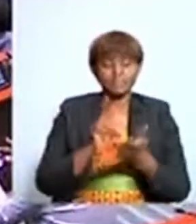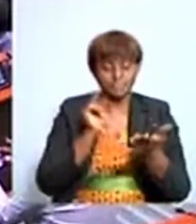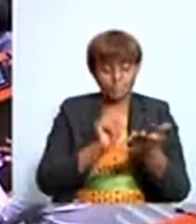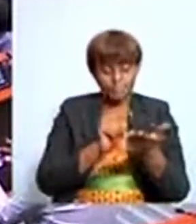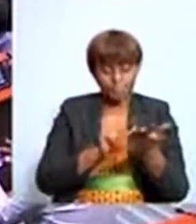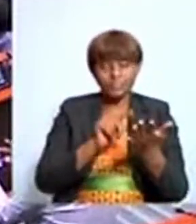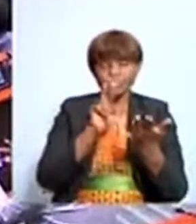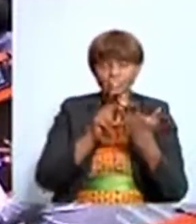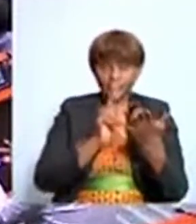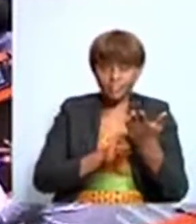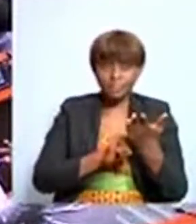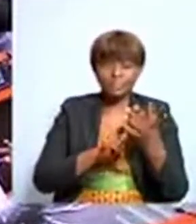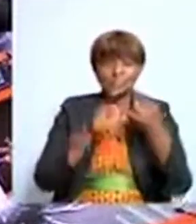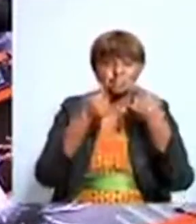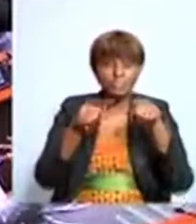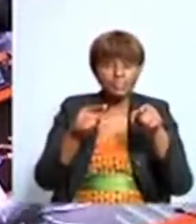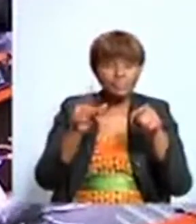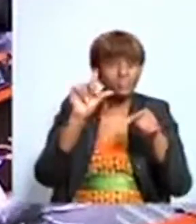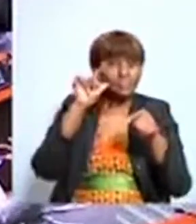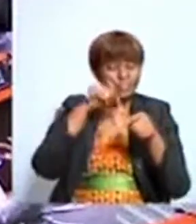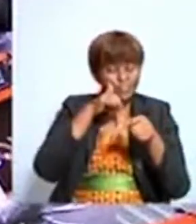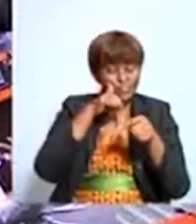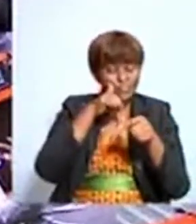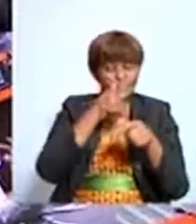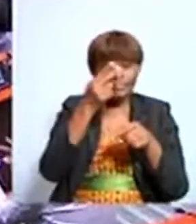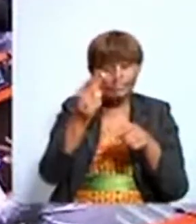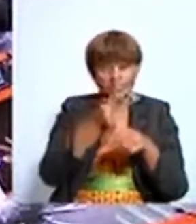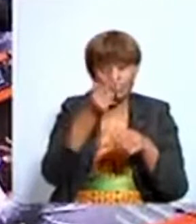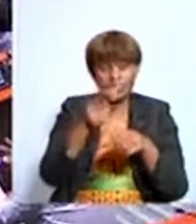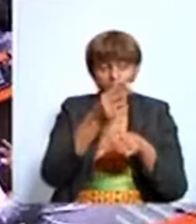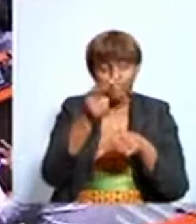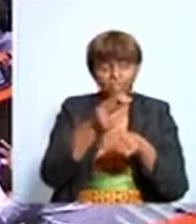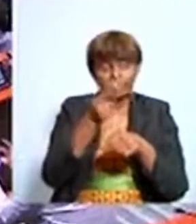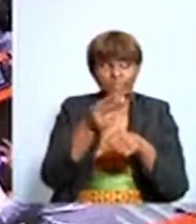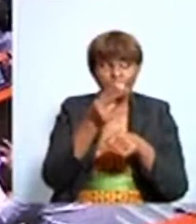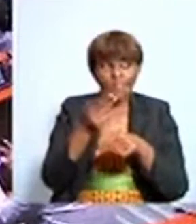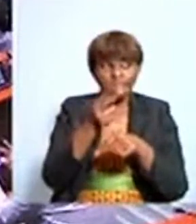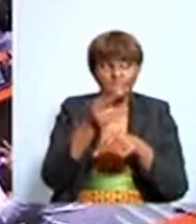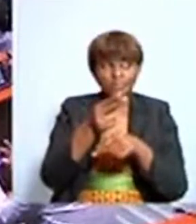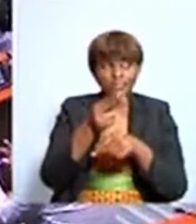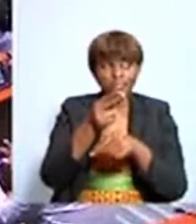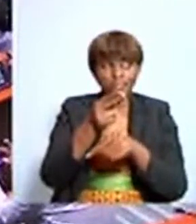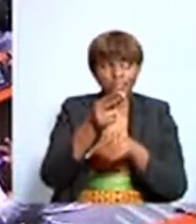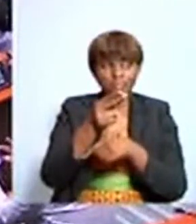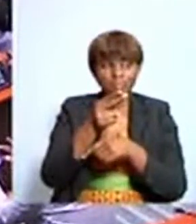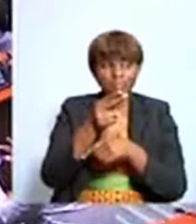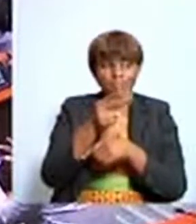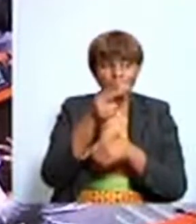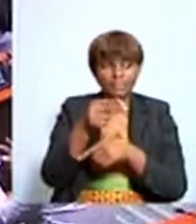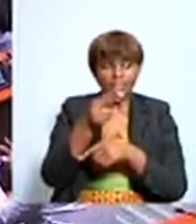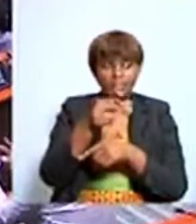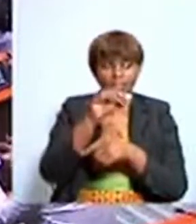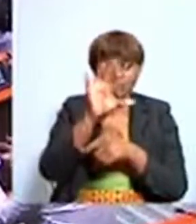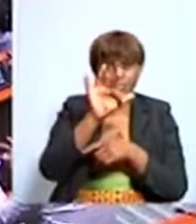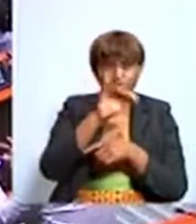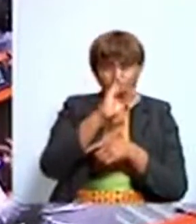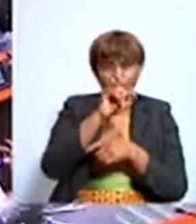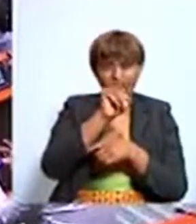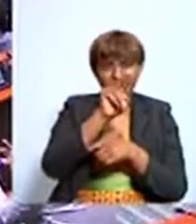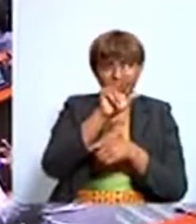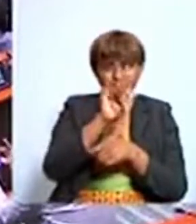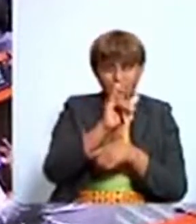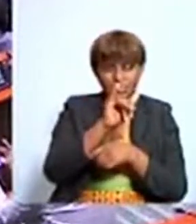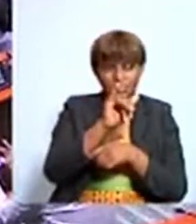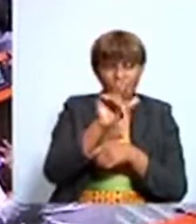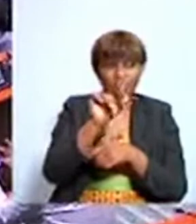Consideration of the report to be taken tomorrow, Thursday, 19th July